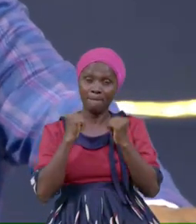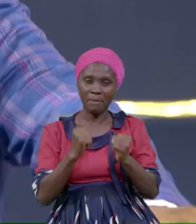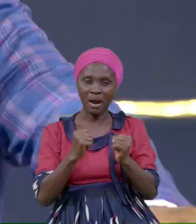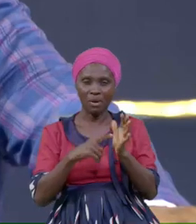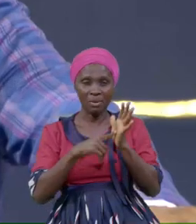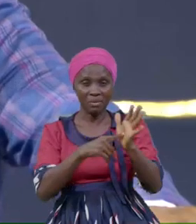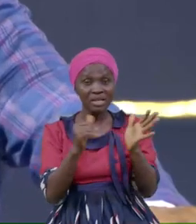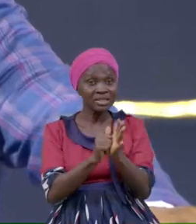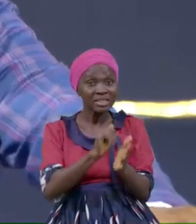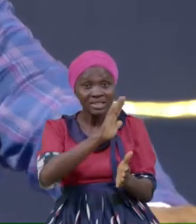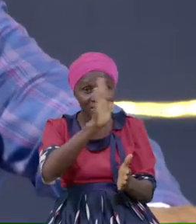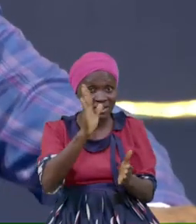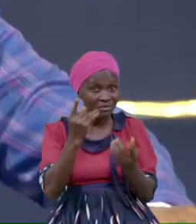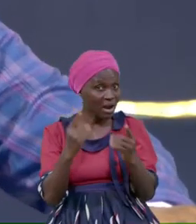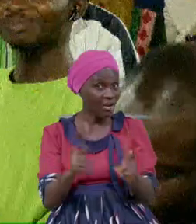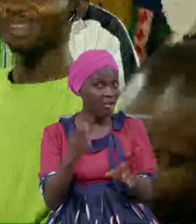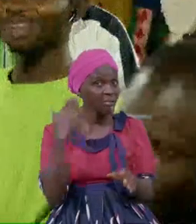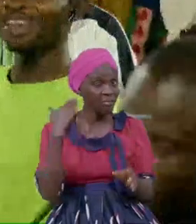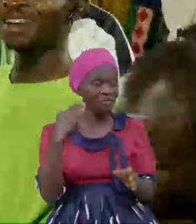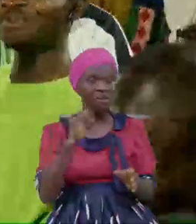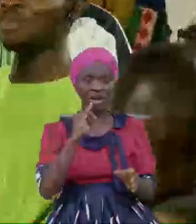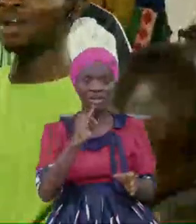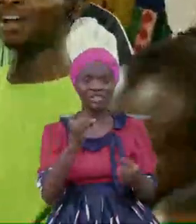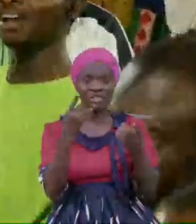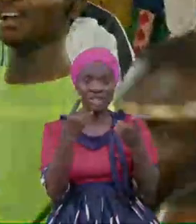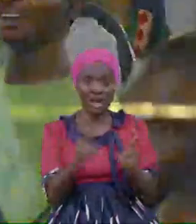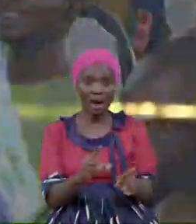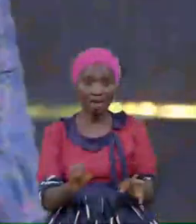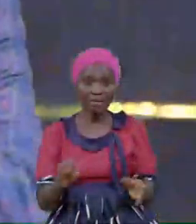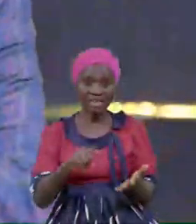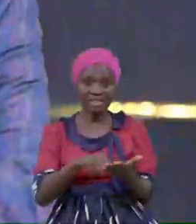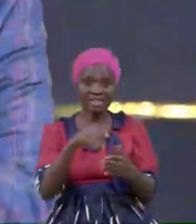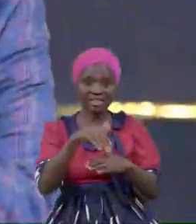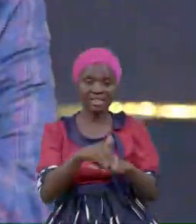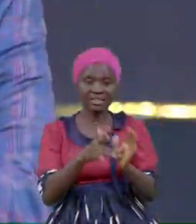happened before is happening tonight.